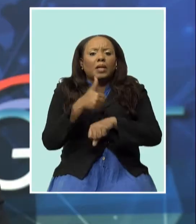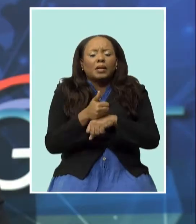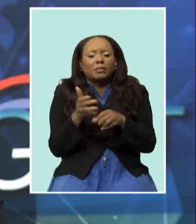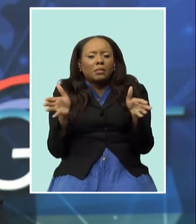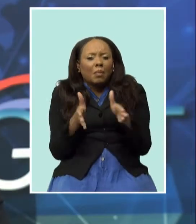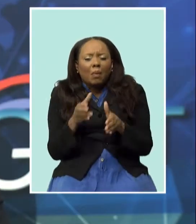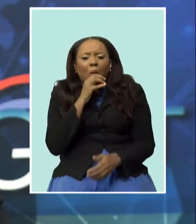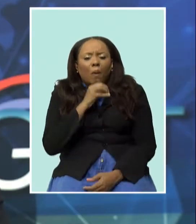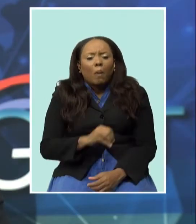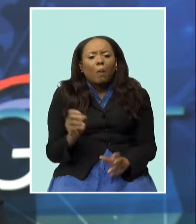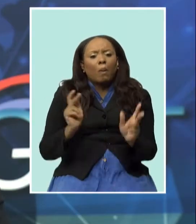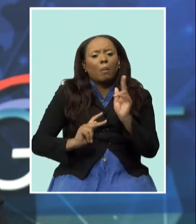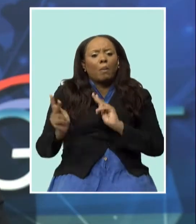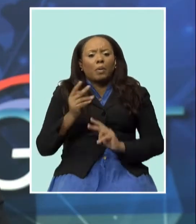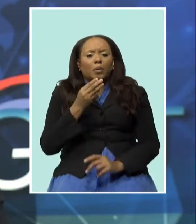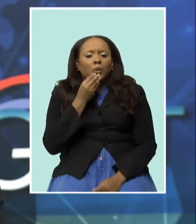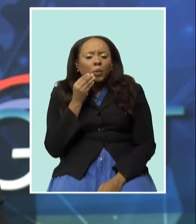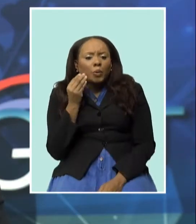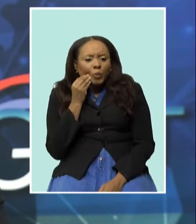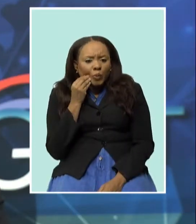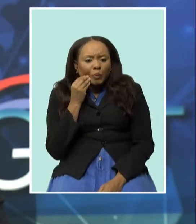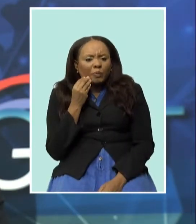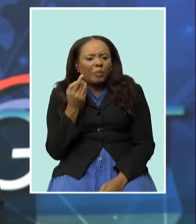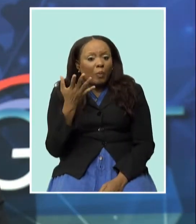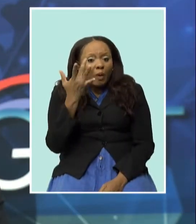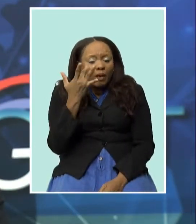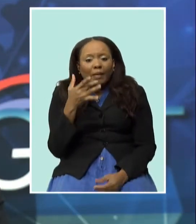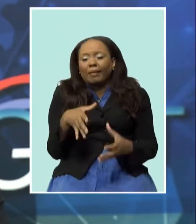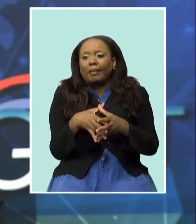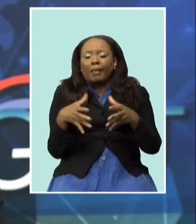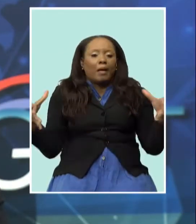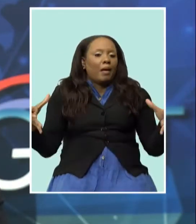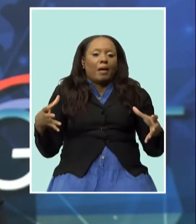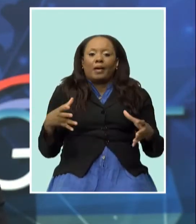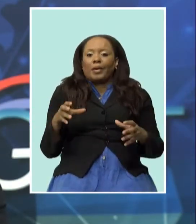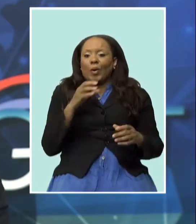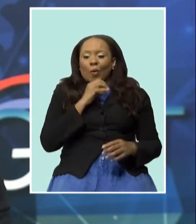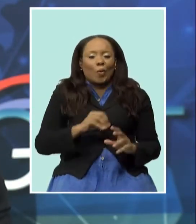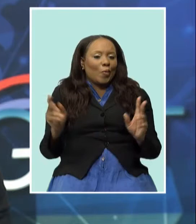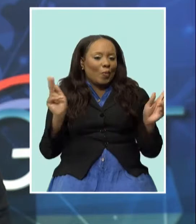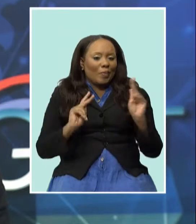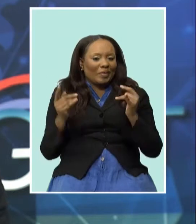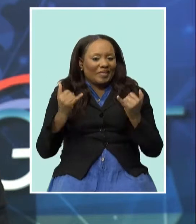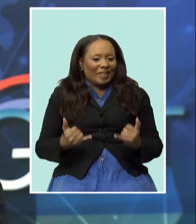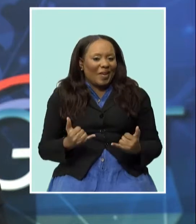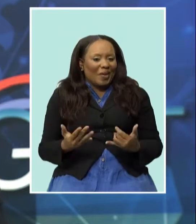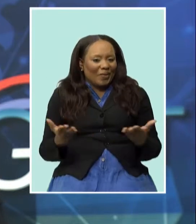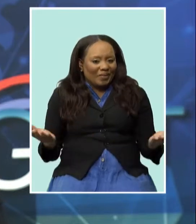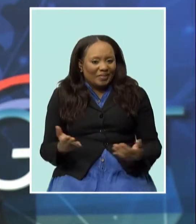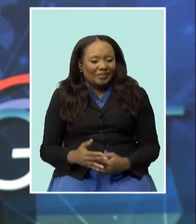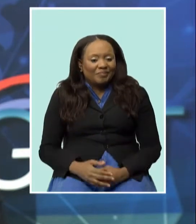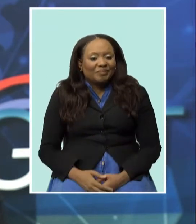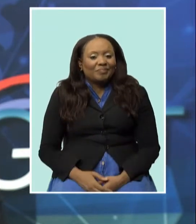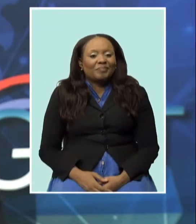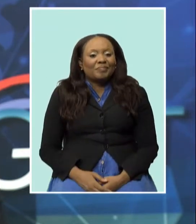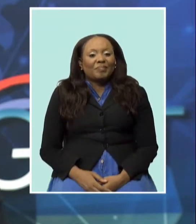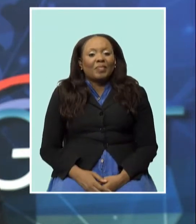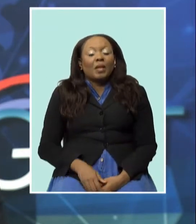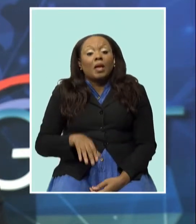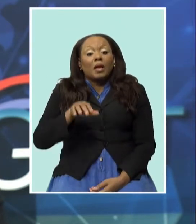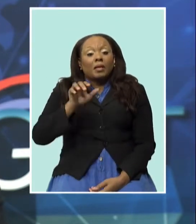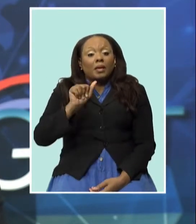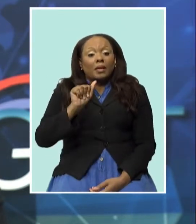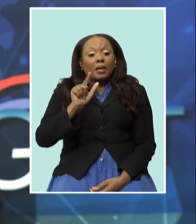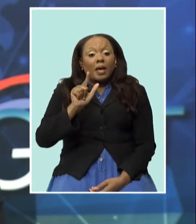Gardens to officially launch a memorial space for the Barbados Alzheimer's Association. At the same time, we're also hearing from the association